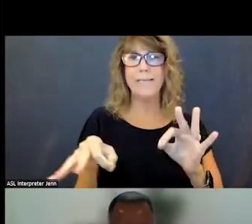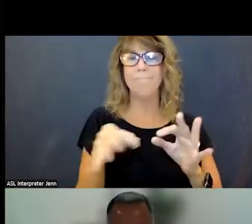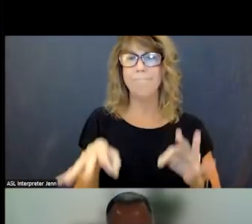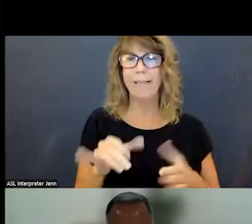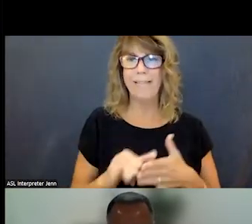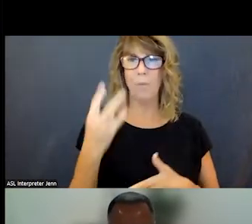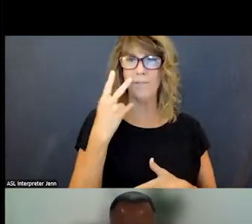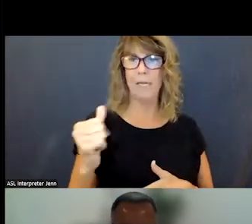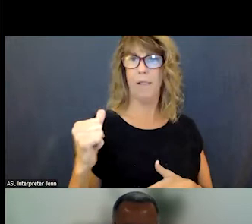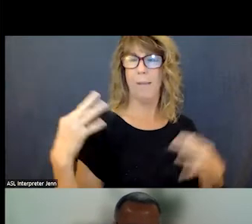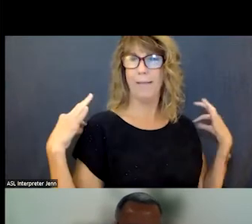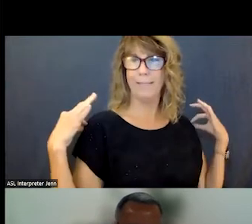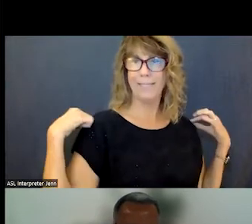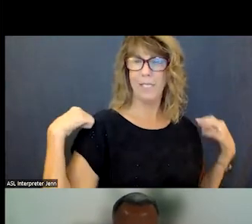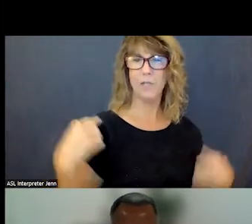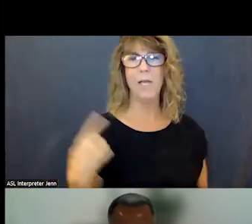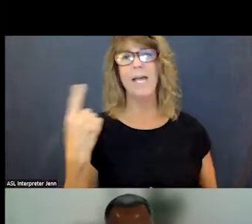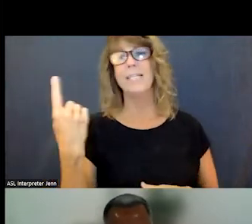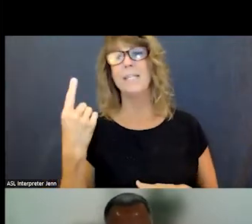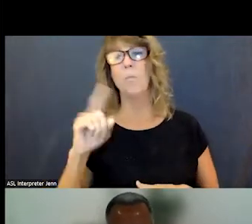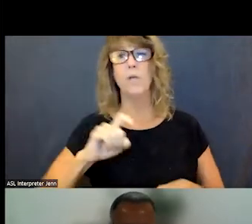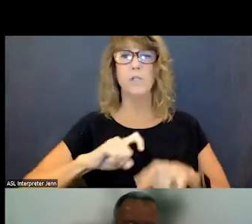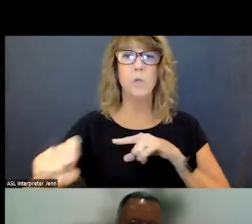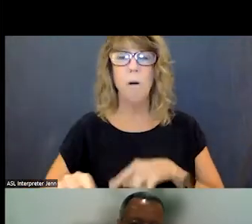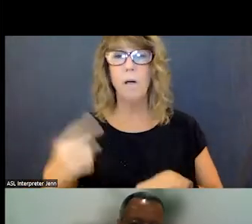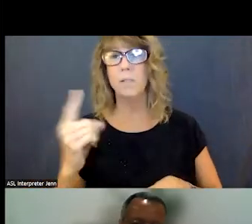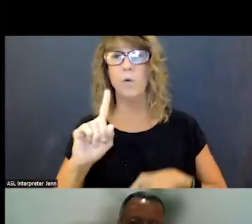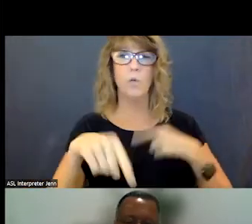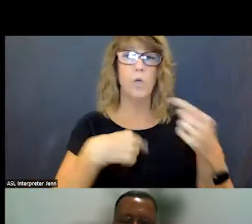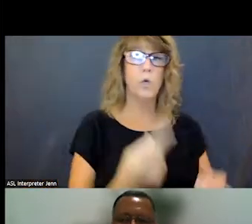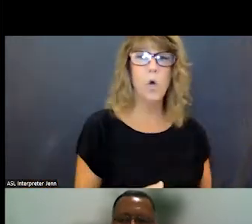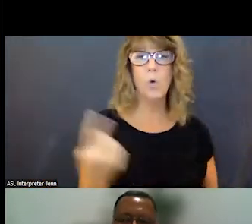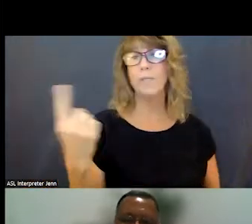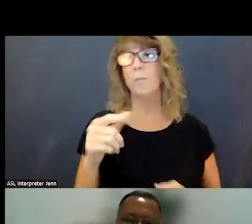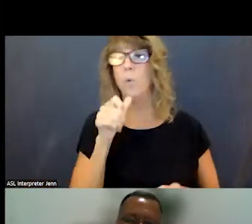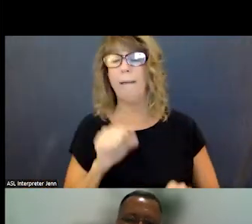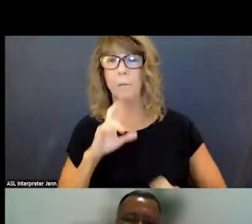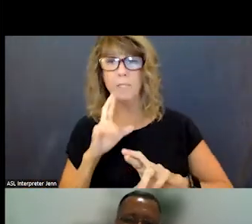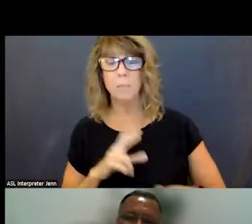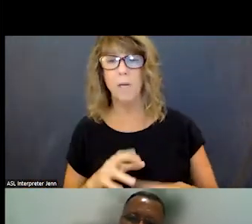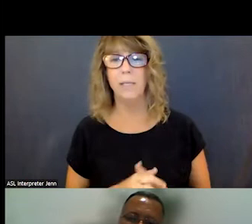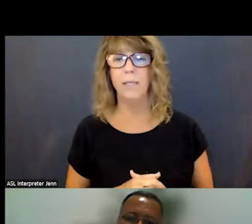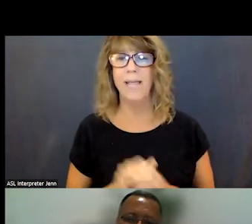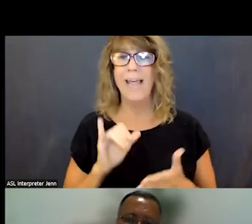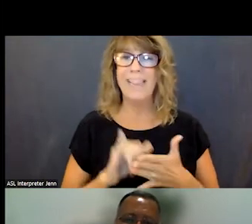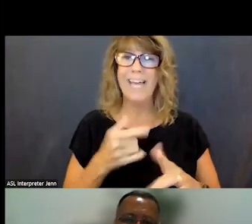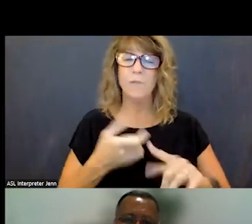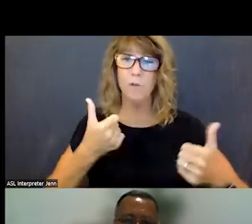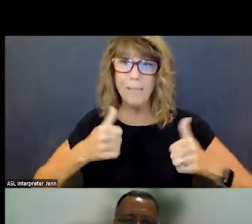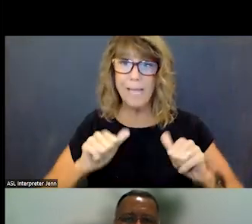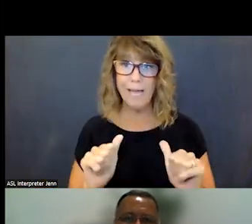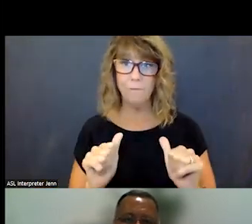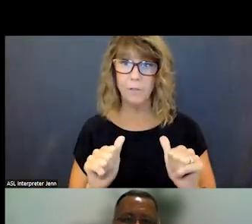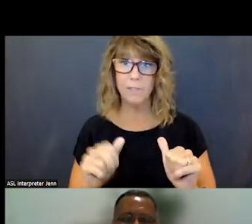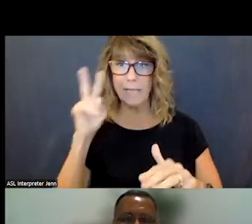backs of the t-shirts: someone to call, somewhere to go, someone to respond. All of those things came out of the efforts and the